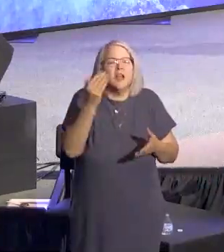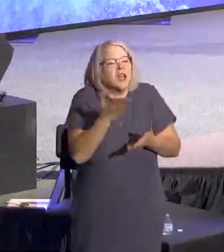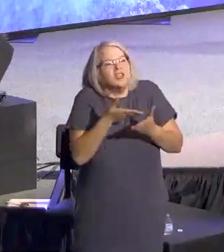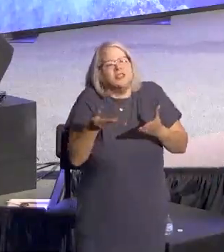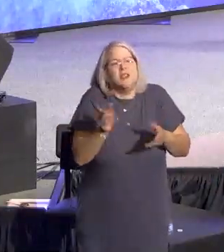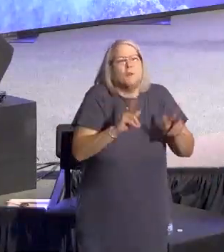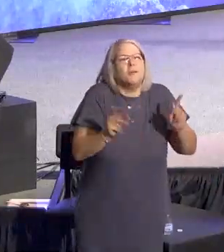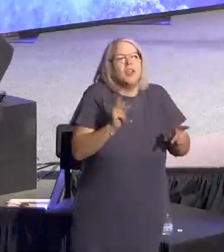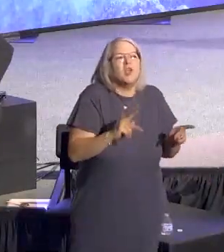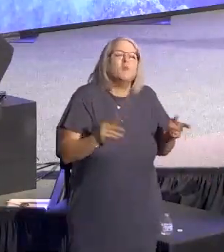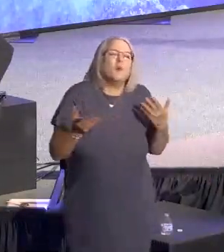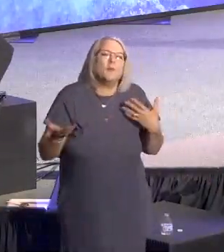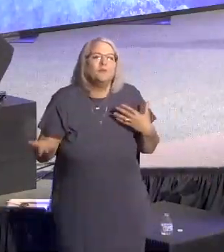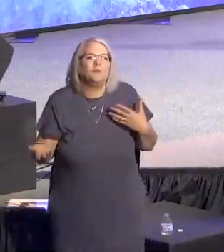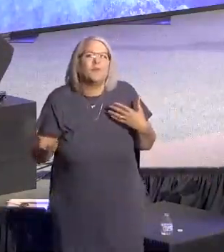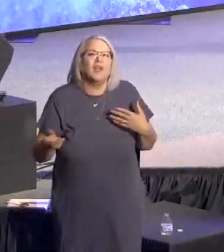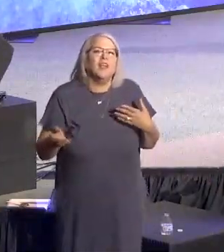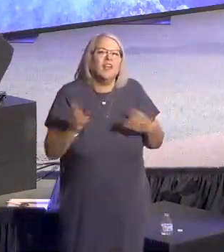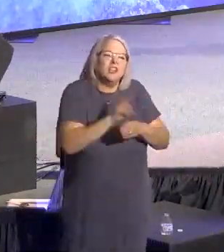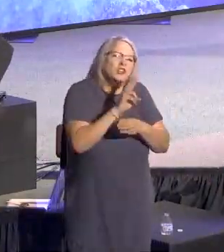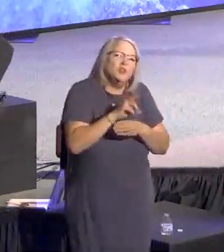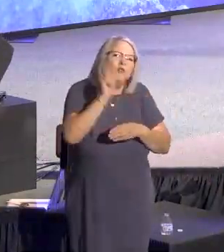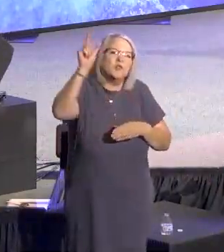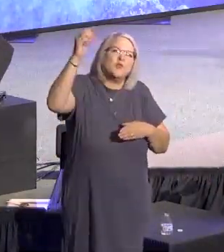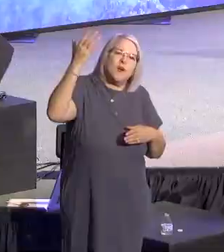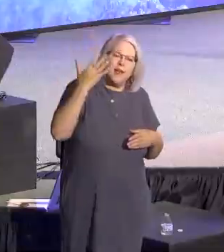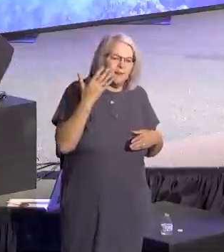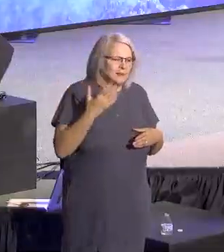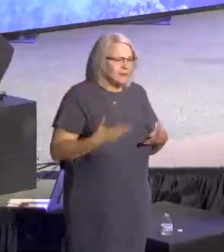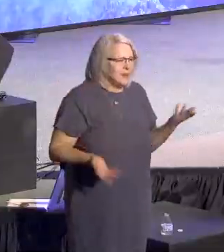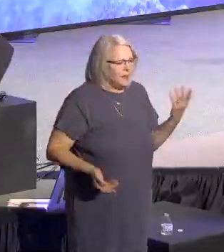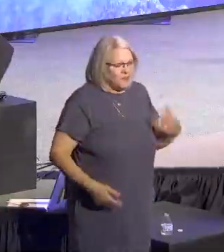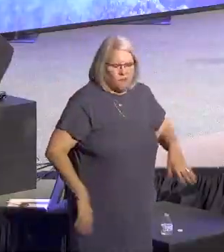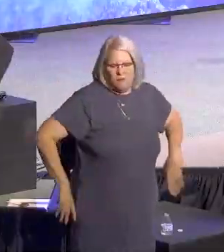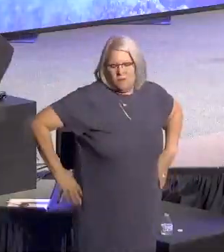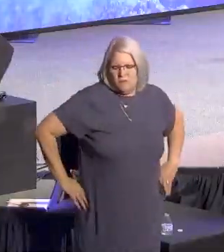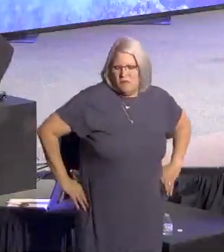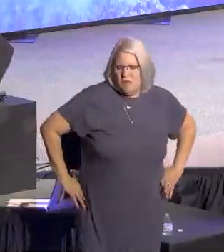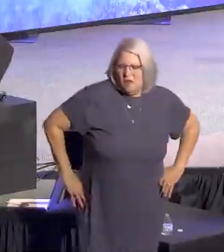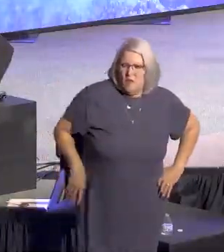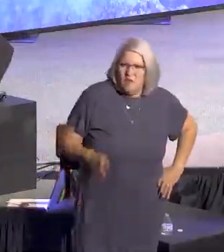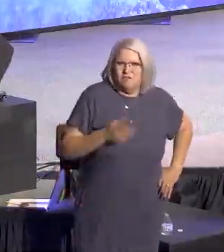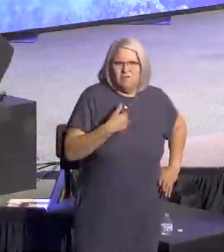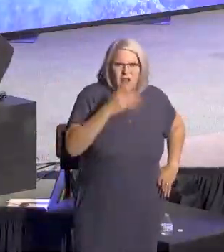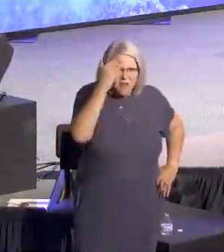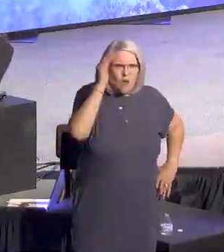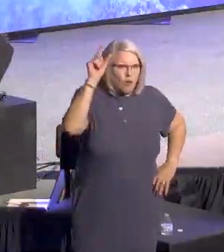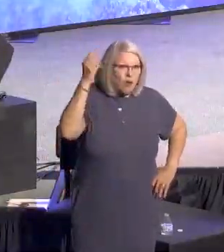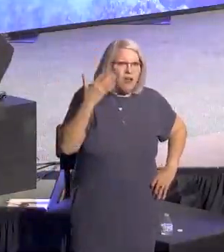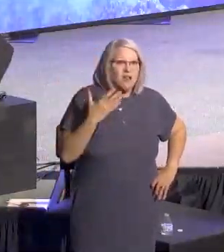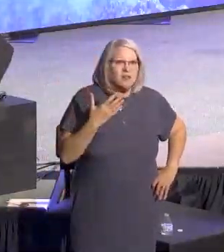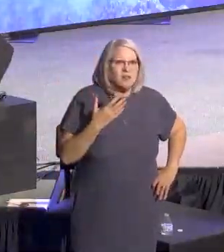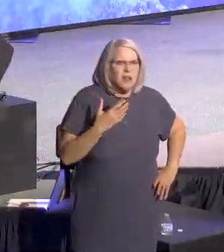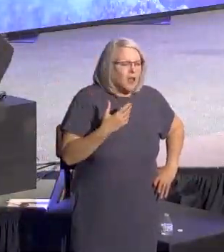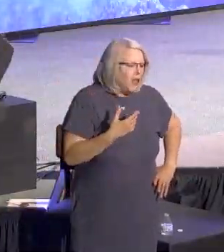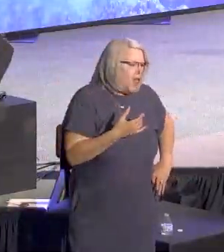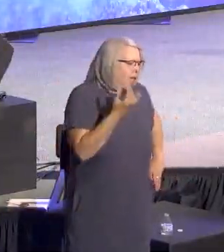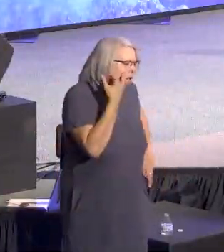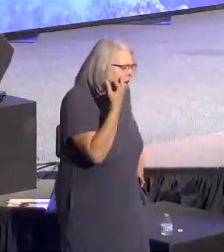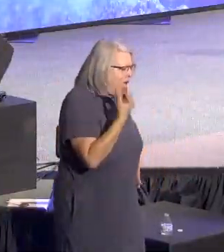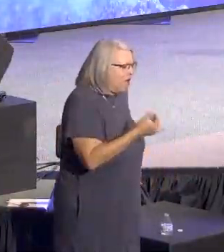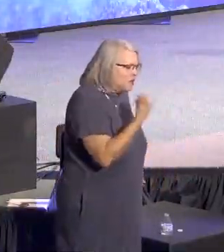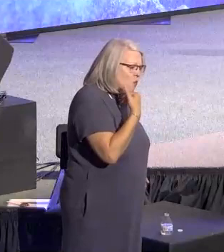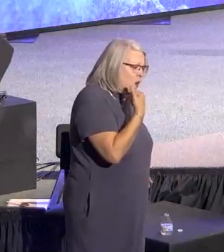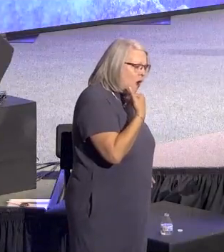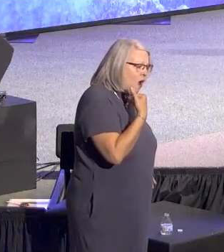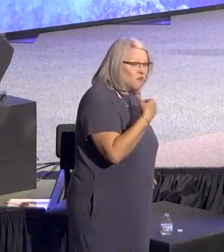treat grace as a license to sin. Like, I'm living in the age of grace. I can do whatever I want to do and God will forgive me. That's the road to destruction right